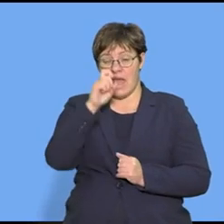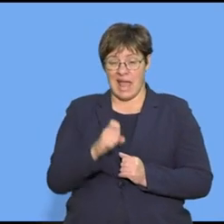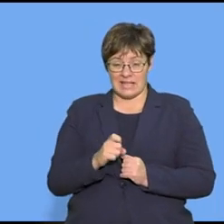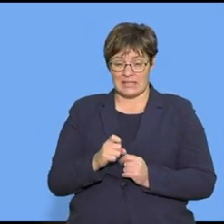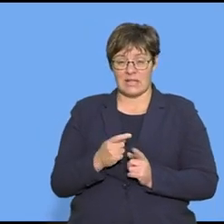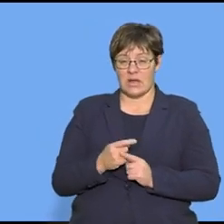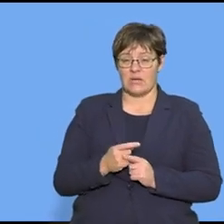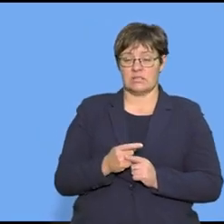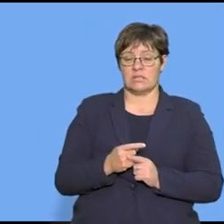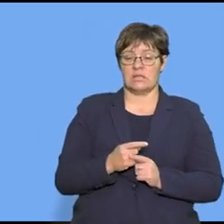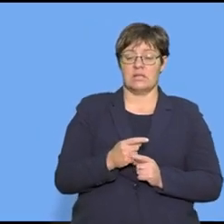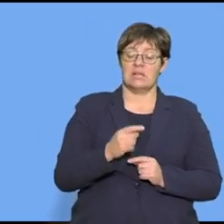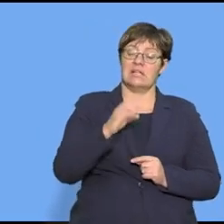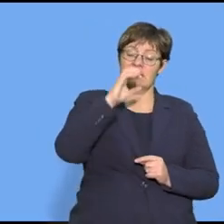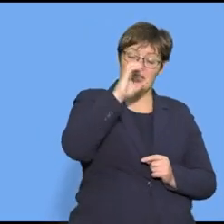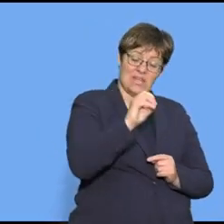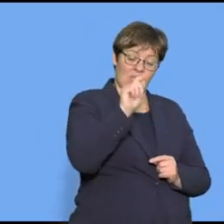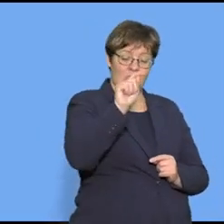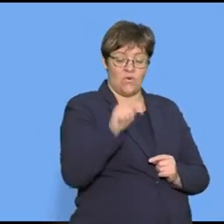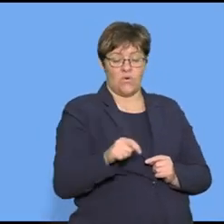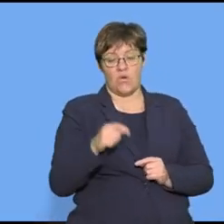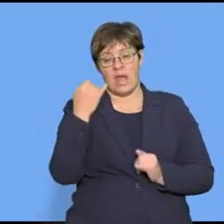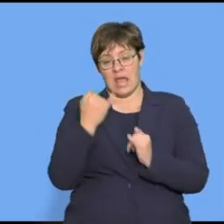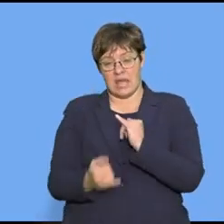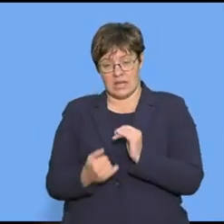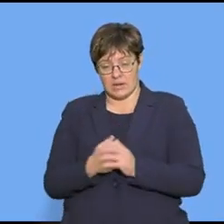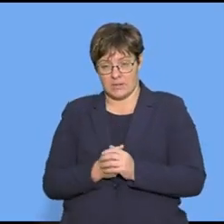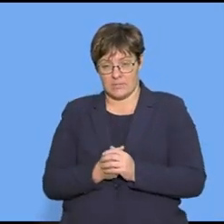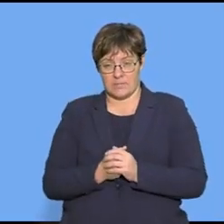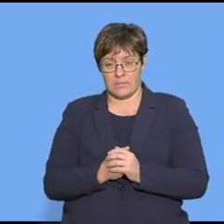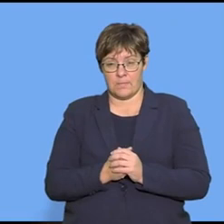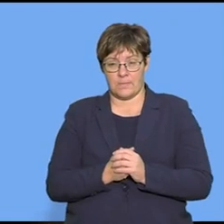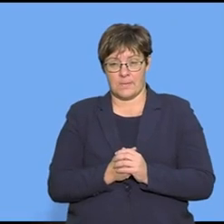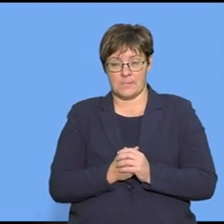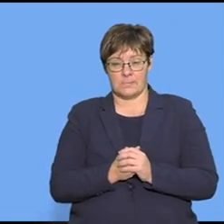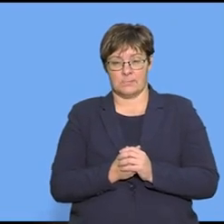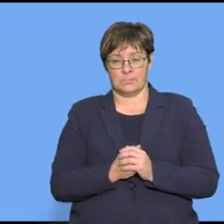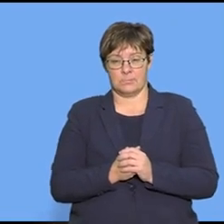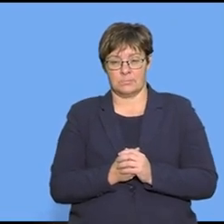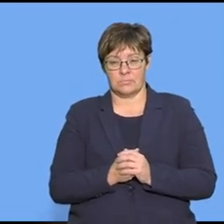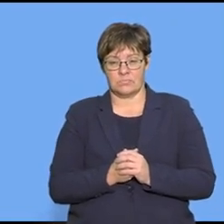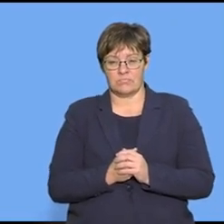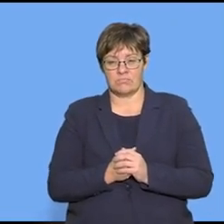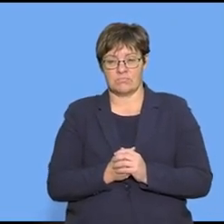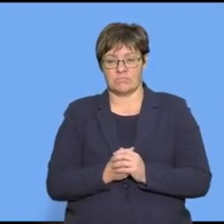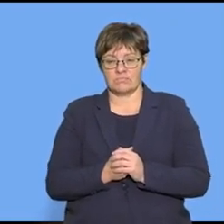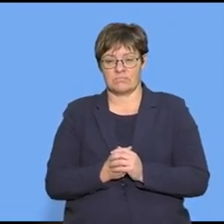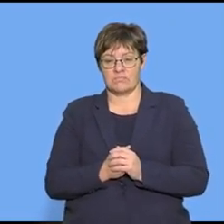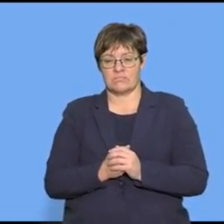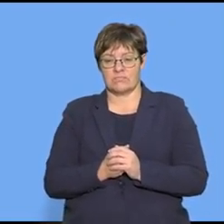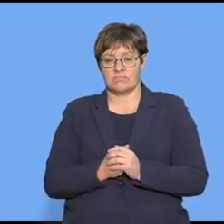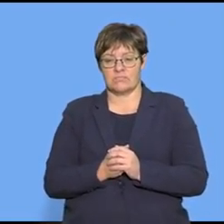x-intercept was error and 0, so it is going to be 0 and error, 0